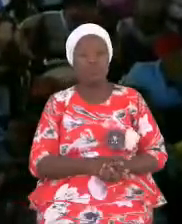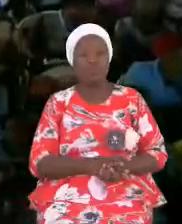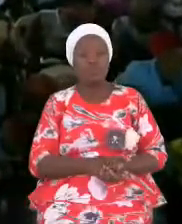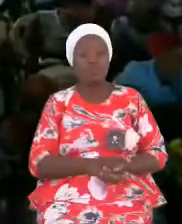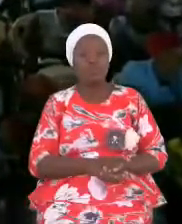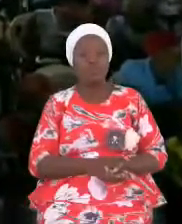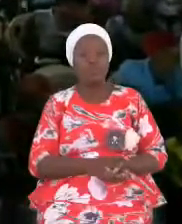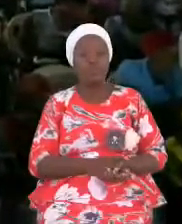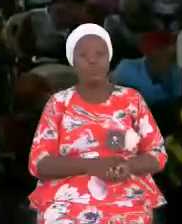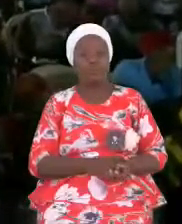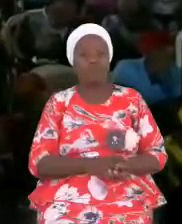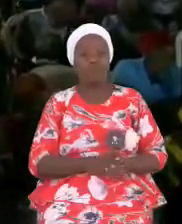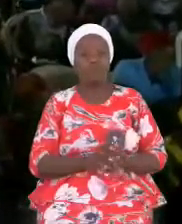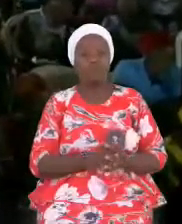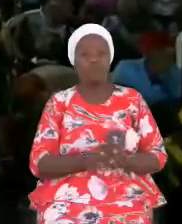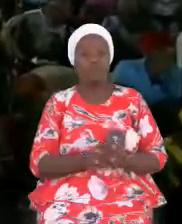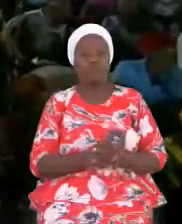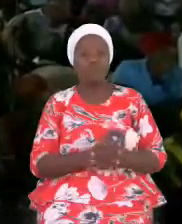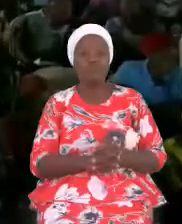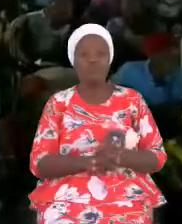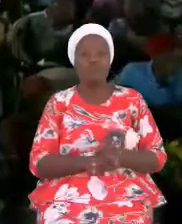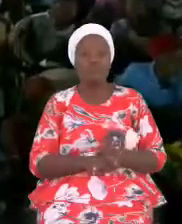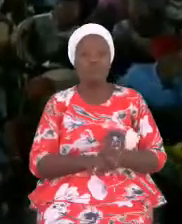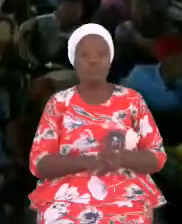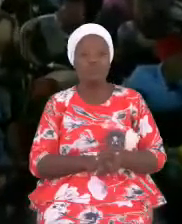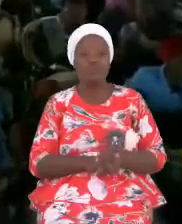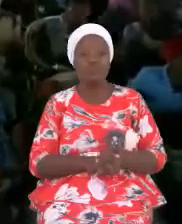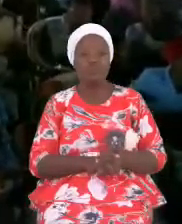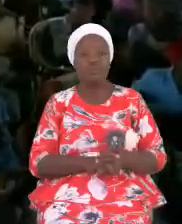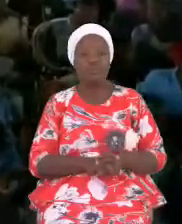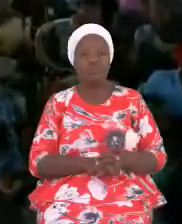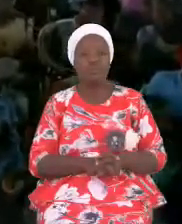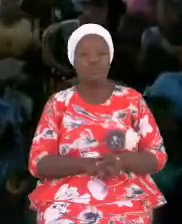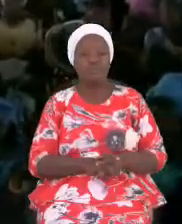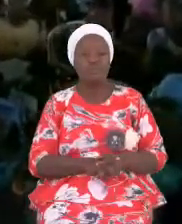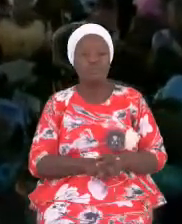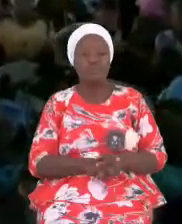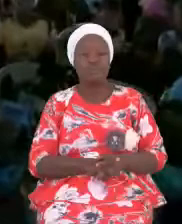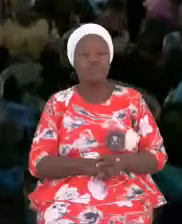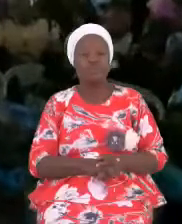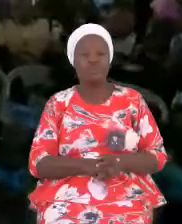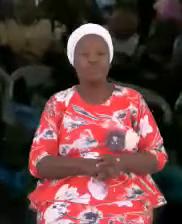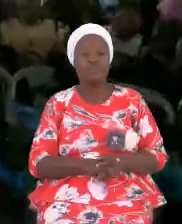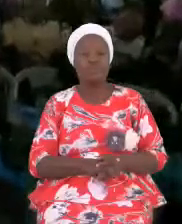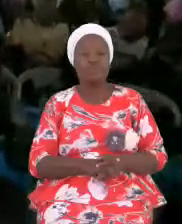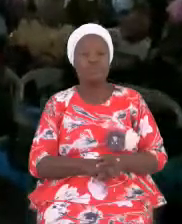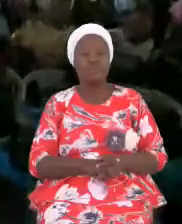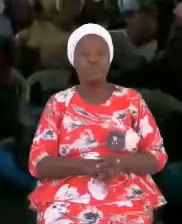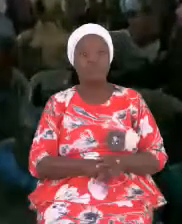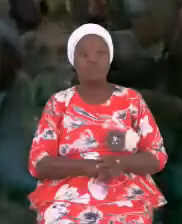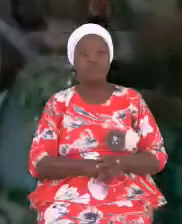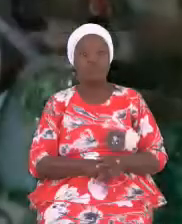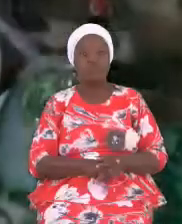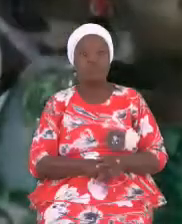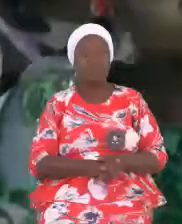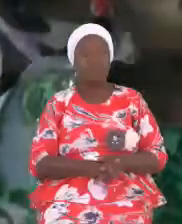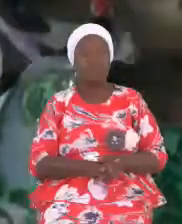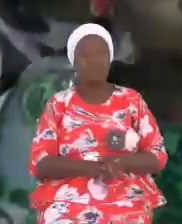at the front here waving their hands. To the middle, if you are done, can you wave your hand?